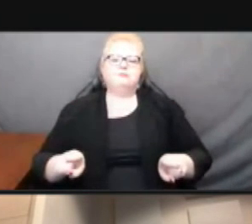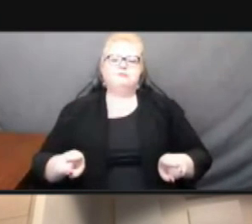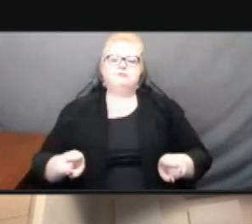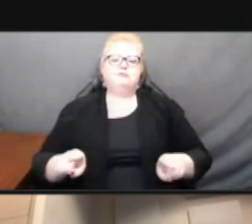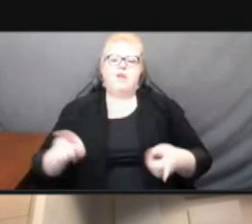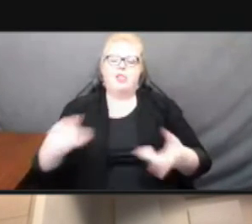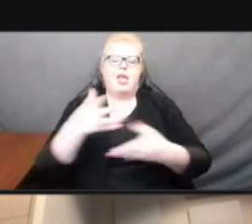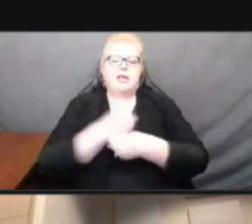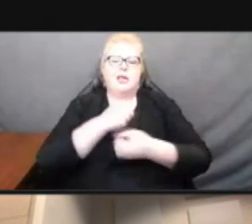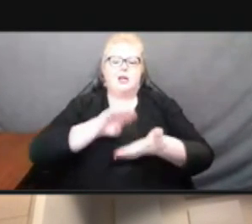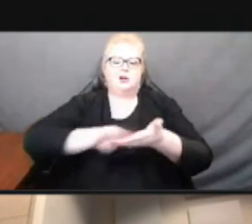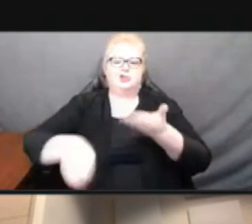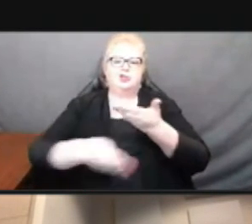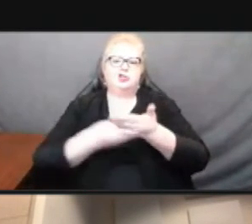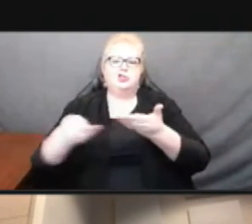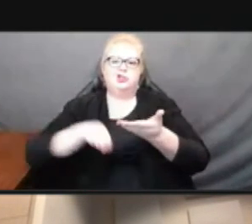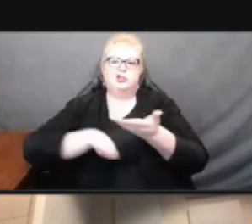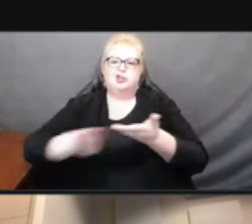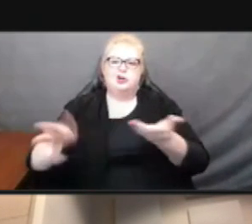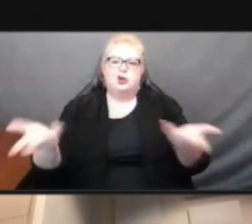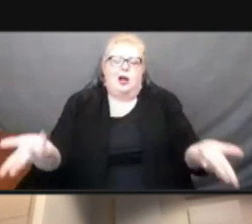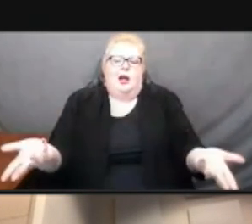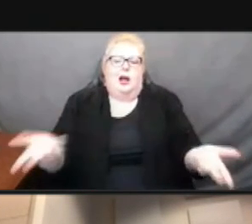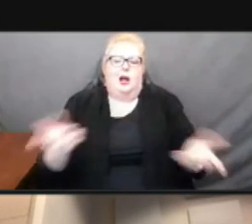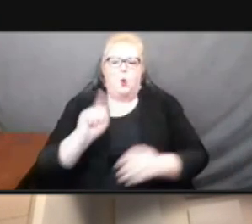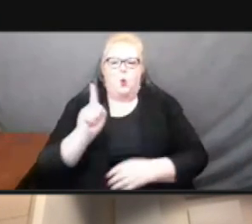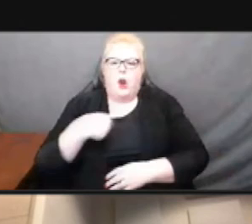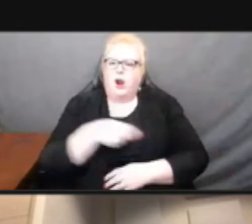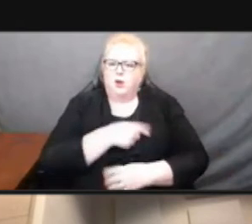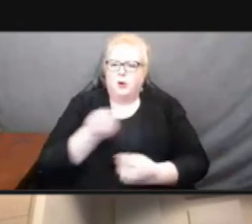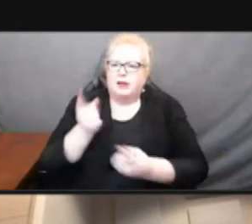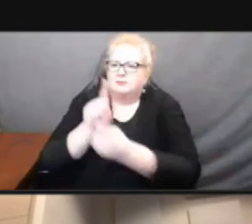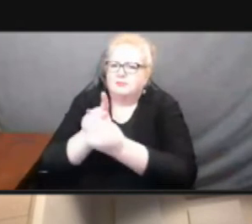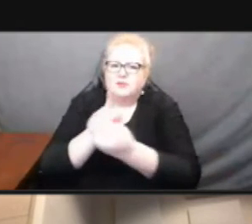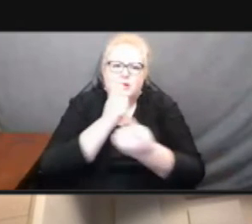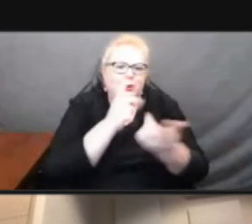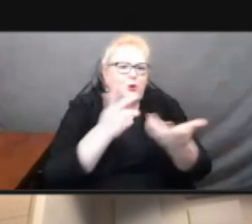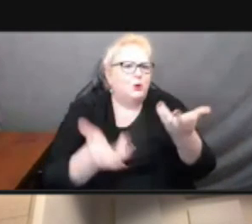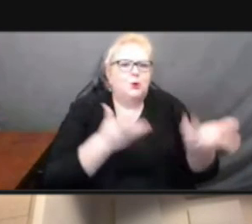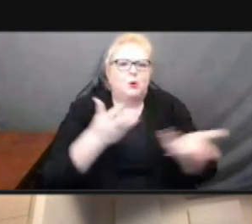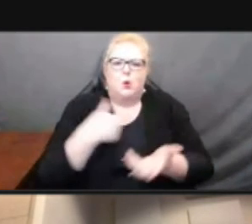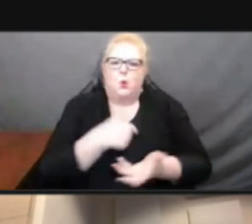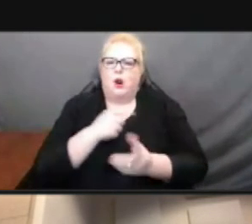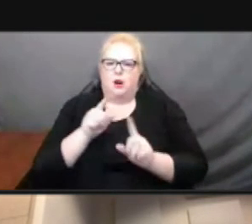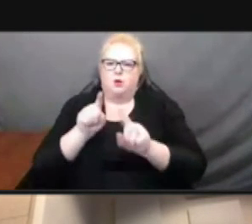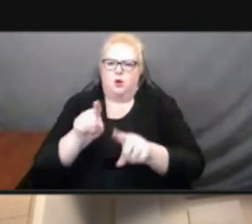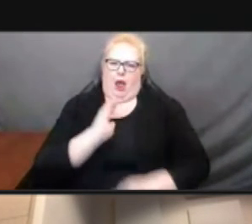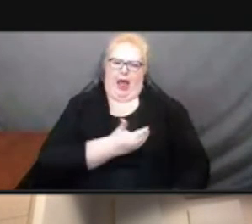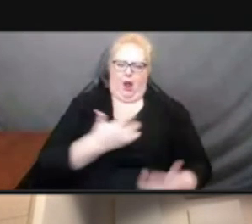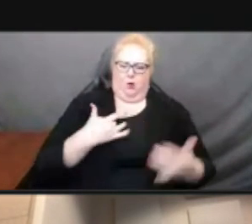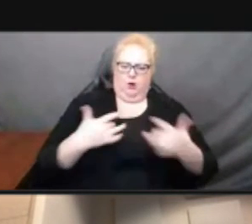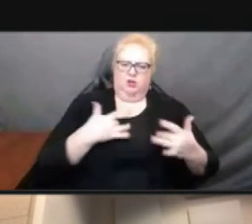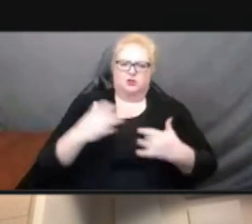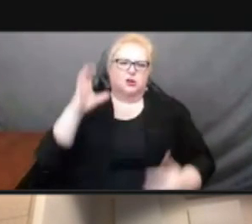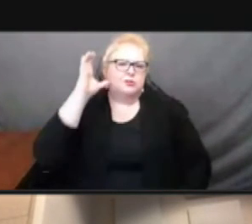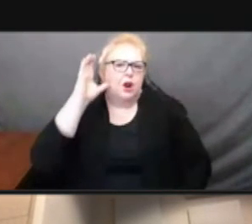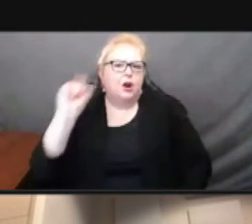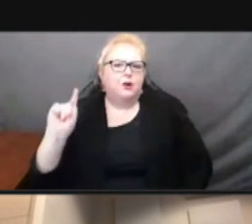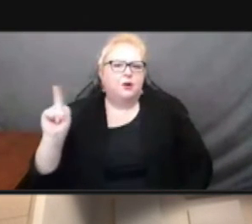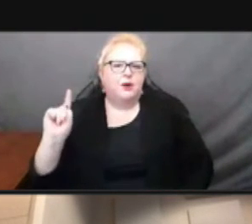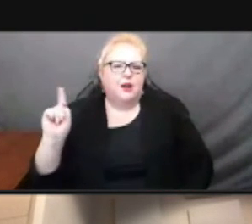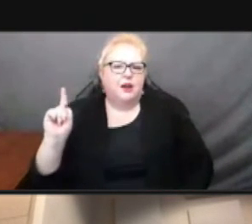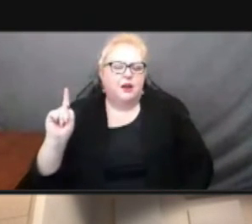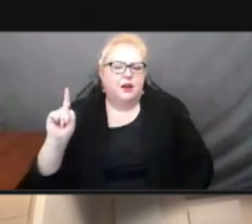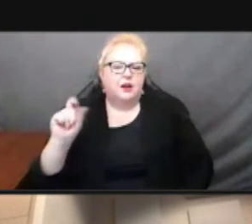But where do we turn? Where do we go? Where do our concerns get heard? I don't remember seeing anybody stand